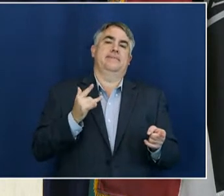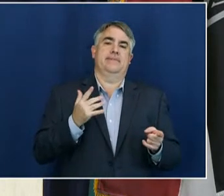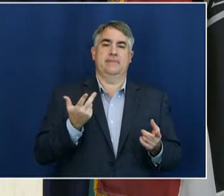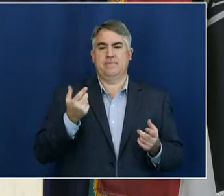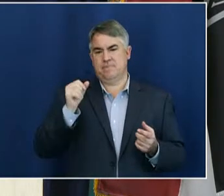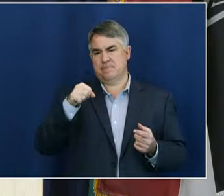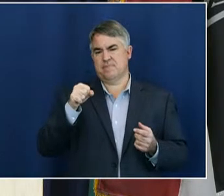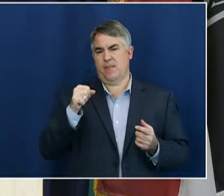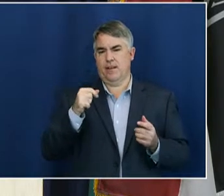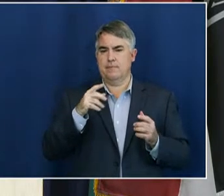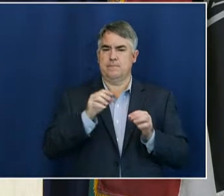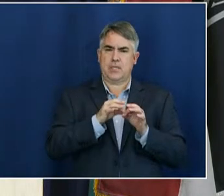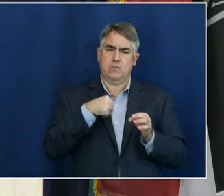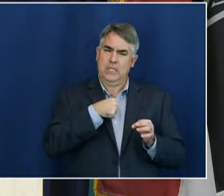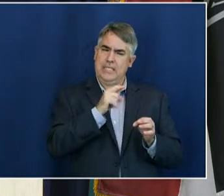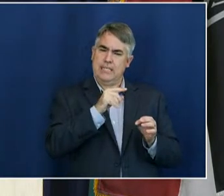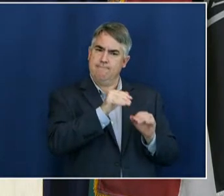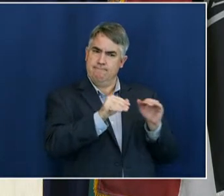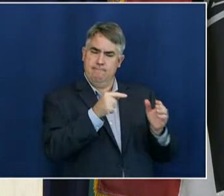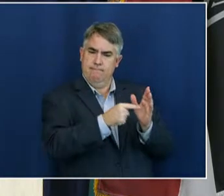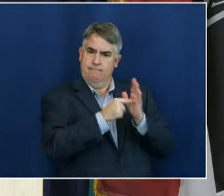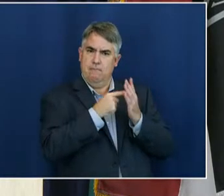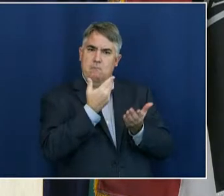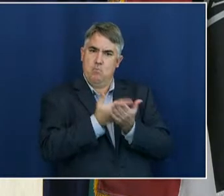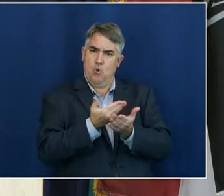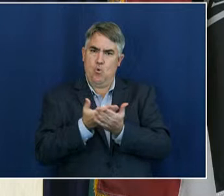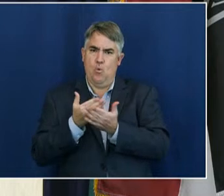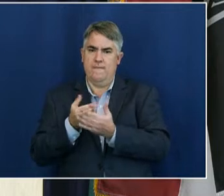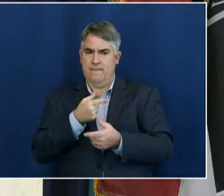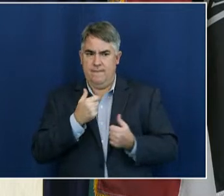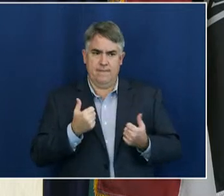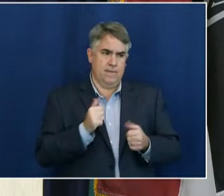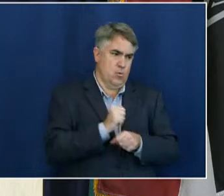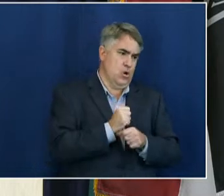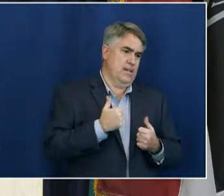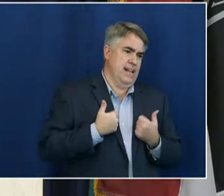work in San Diego County, and we will continue to do that as we move forward.